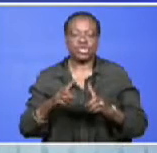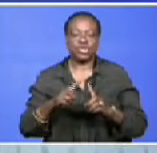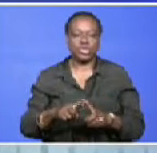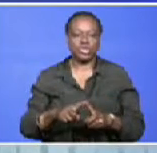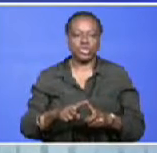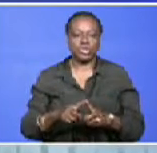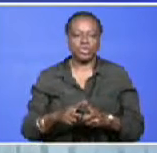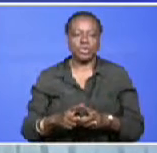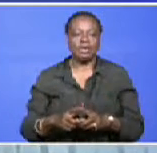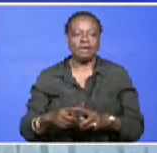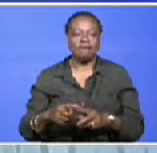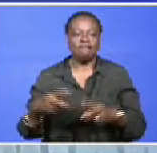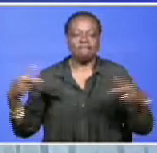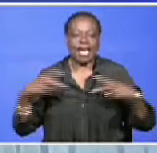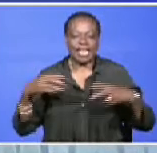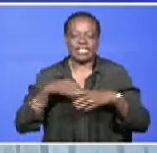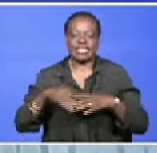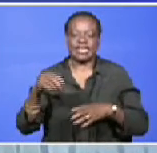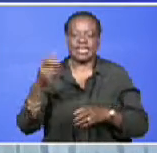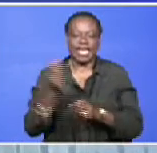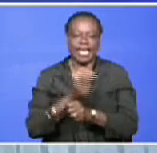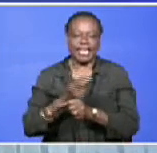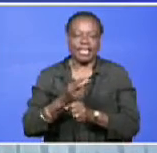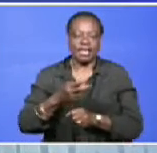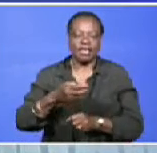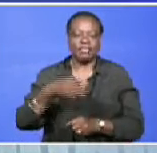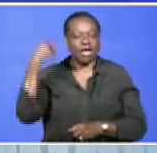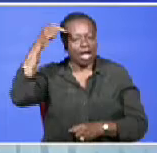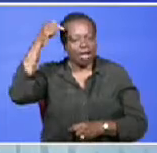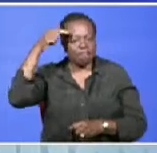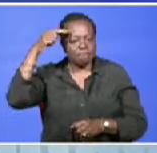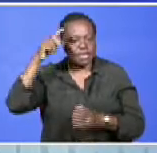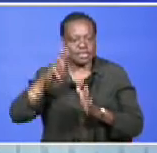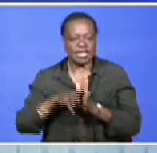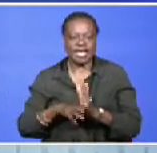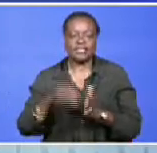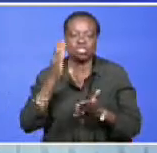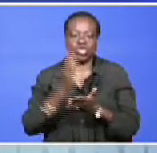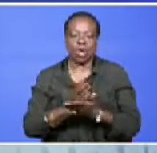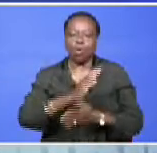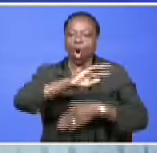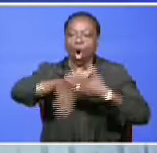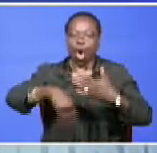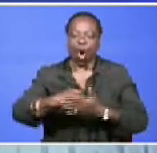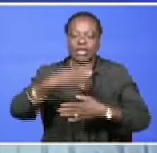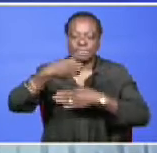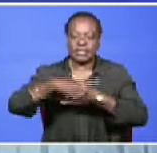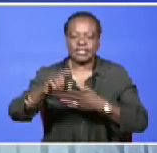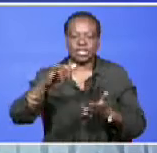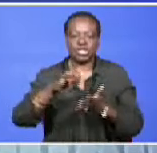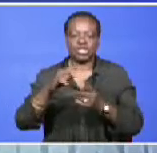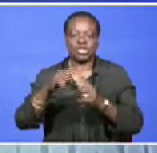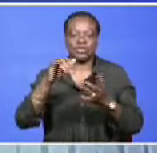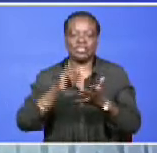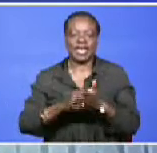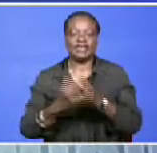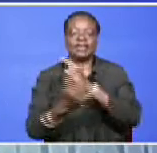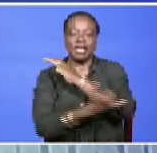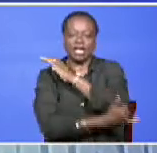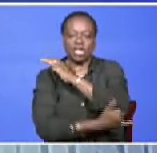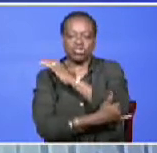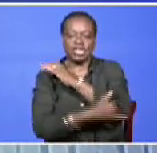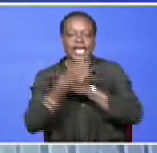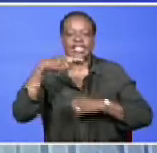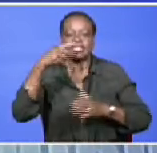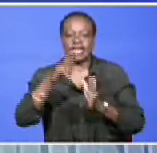unrest and violence in Port-au-Prince, Haiti, the government has temporarily ceased all deportations to that country. The statement noted that